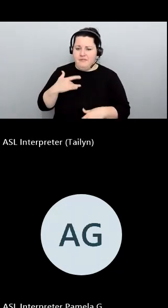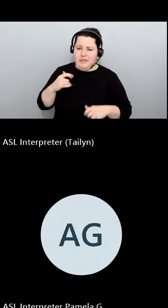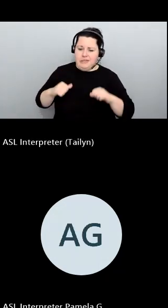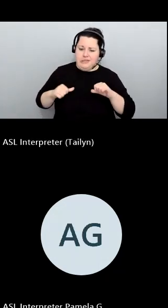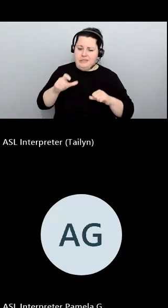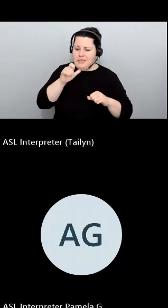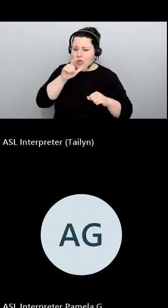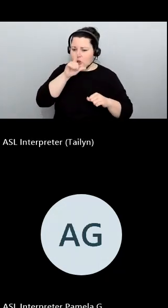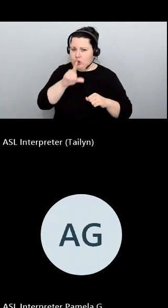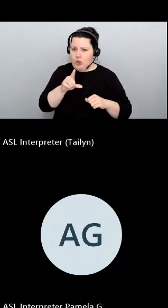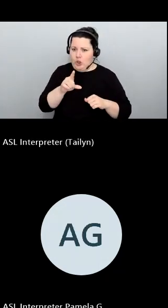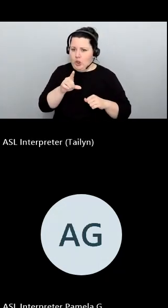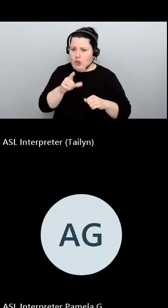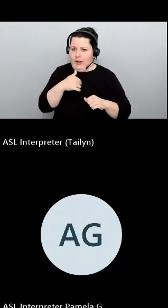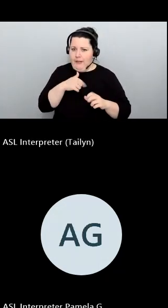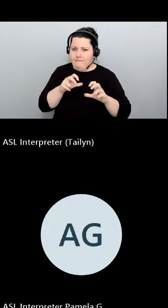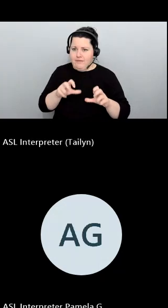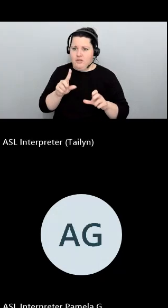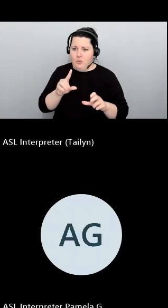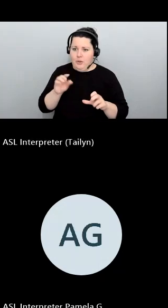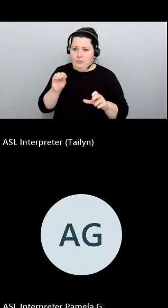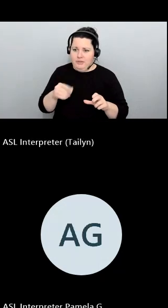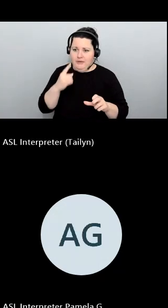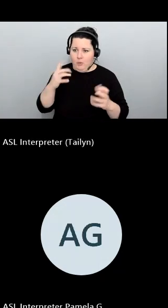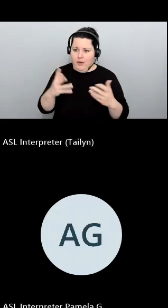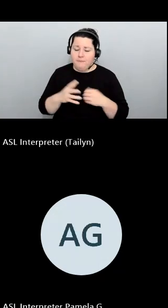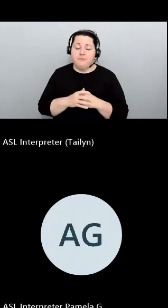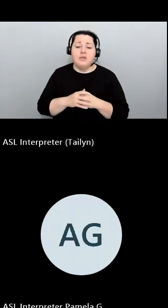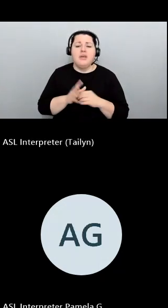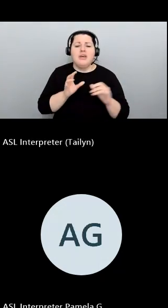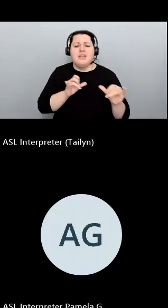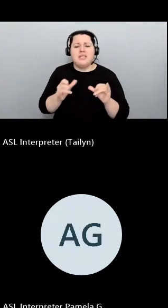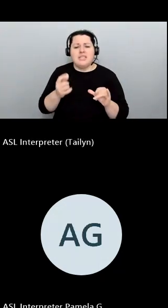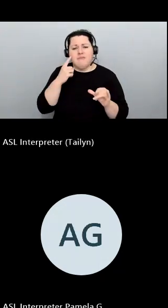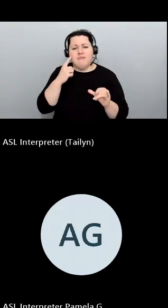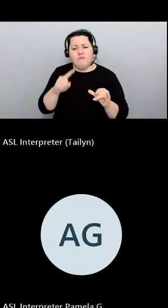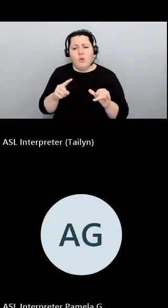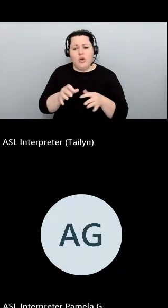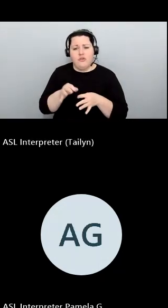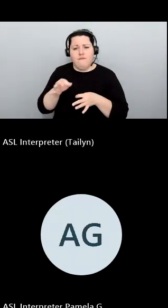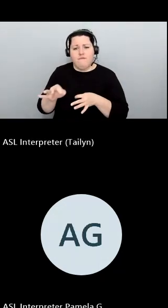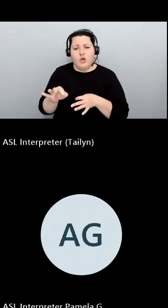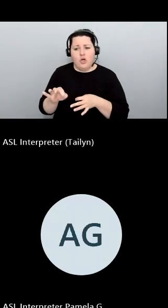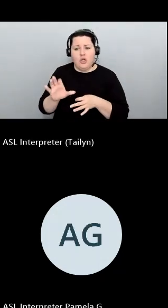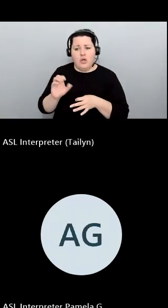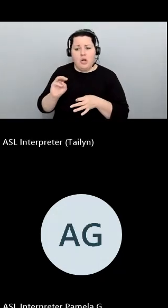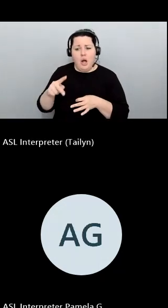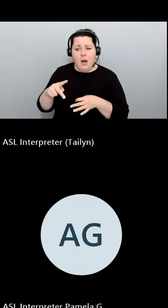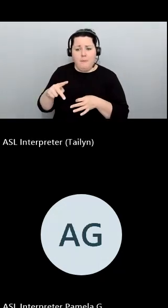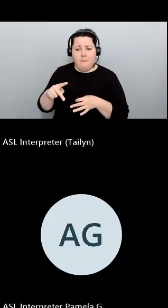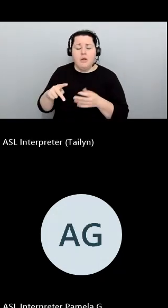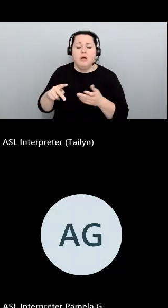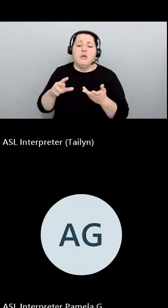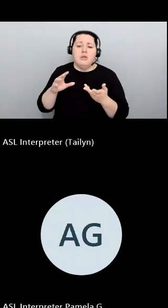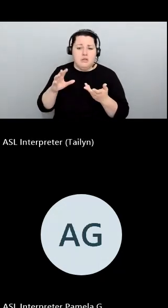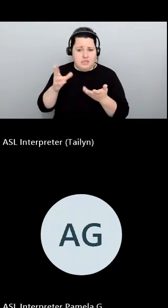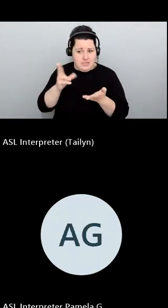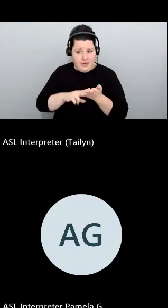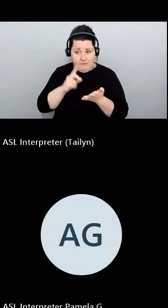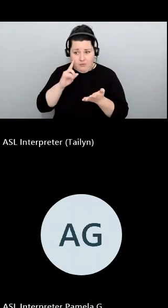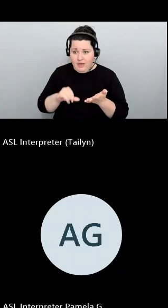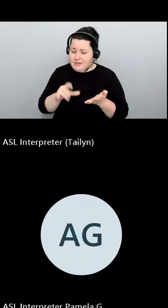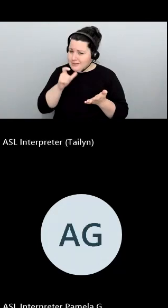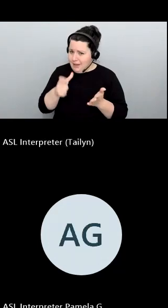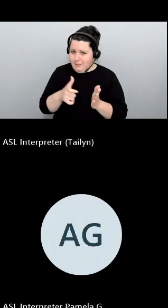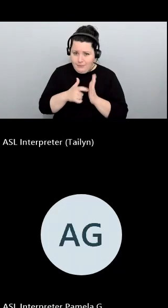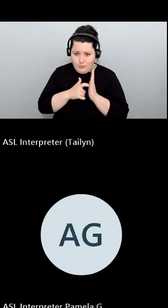what to invest your 1% in. Kind of same goes for deferred comp. Definitely sign up for the deferred comp. It is not mandatory. You